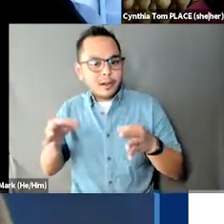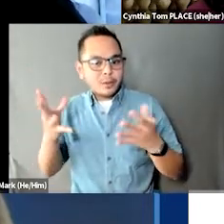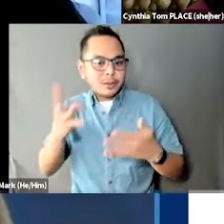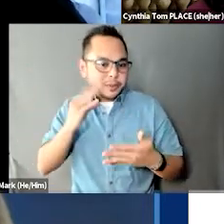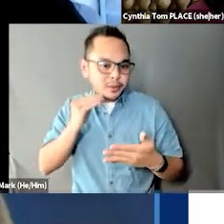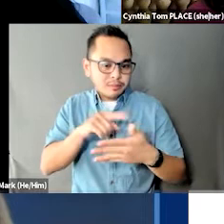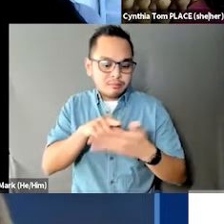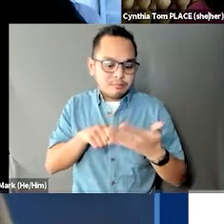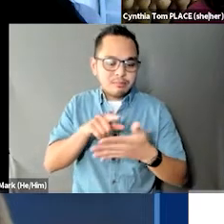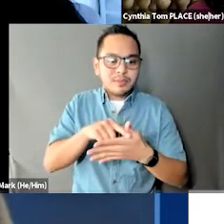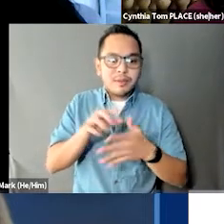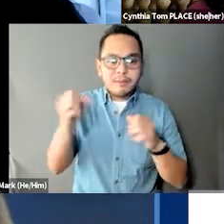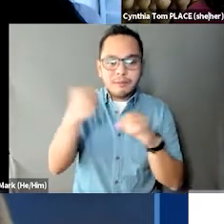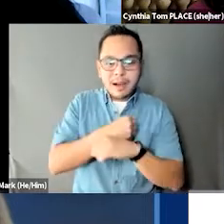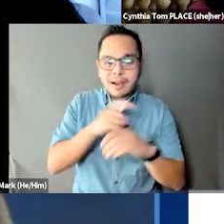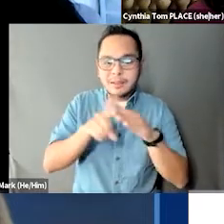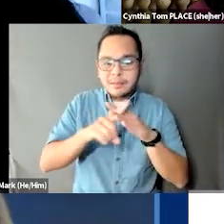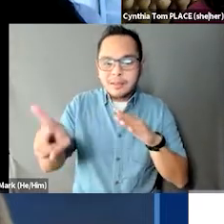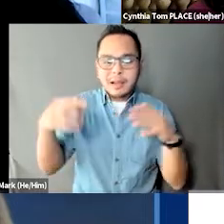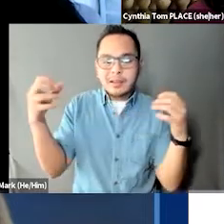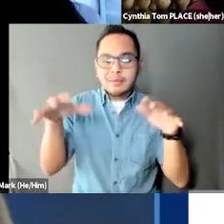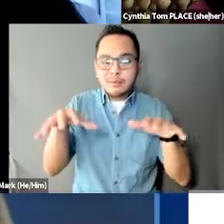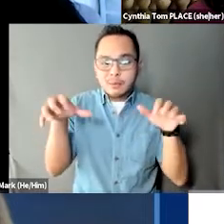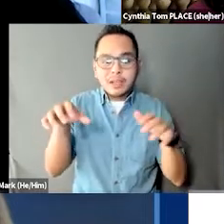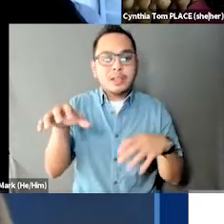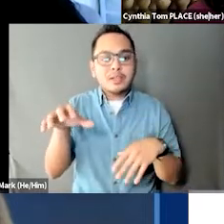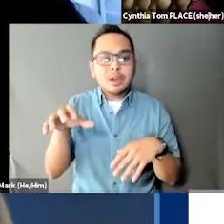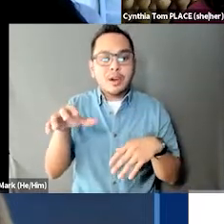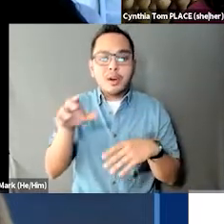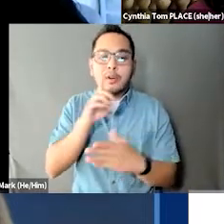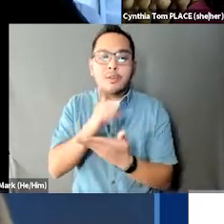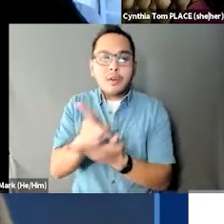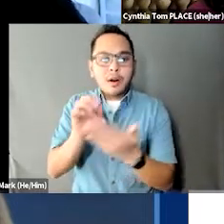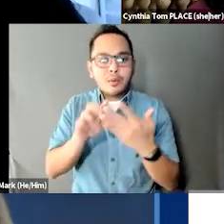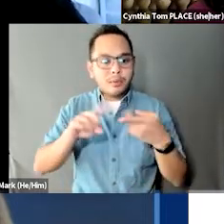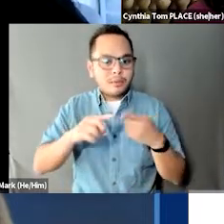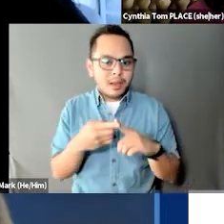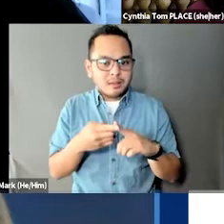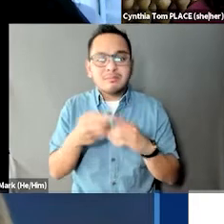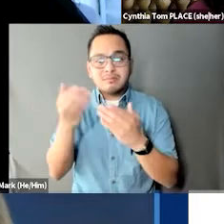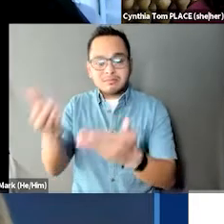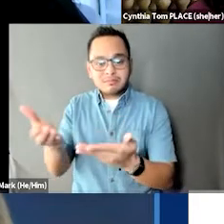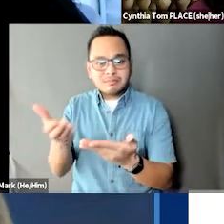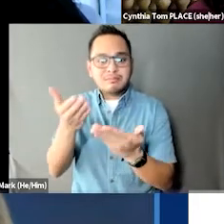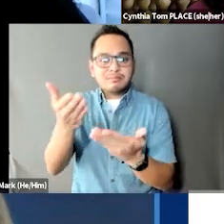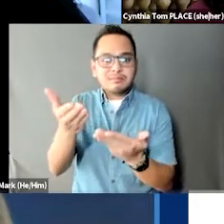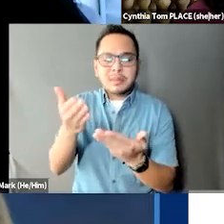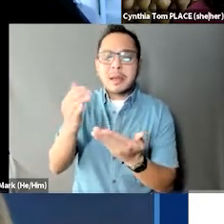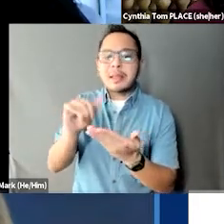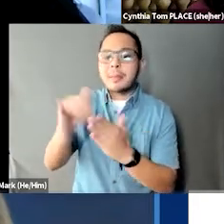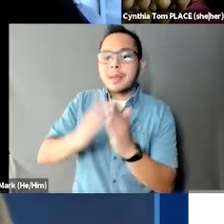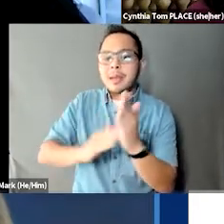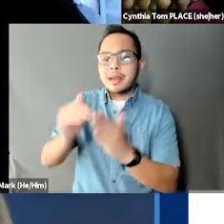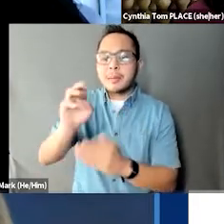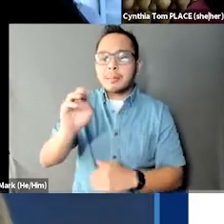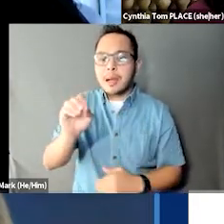fight, flight, freeze, fawn, or friend. And it's accompanied by an image of an oil painting of a Maori woman from New